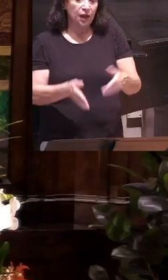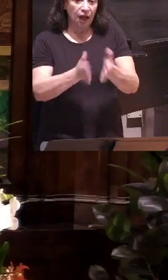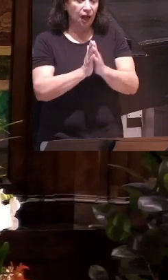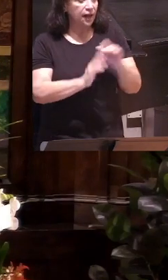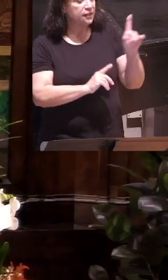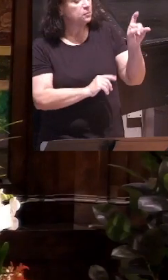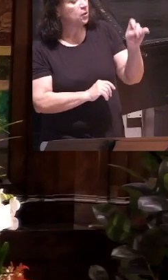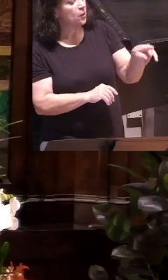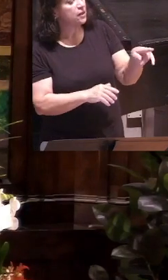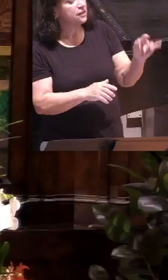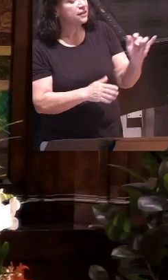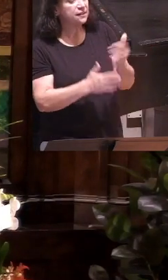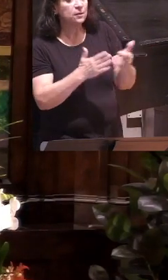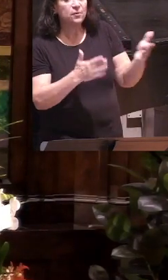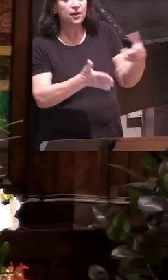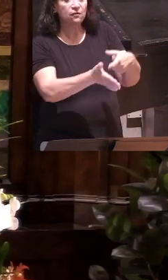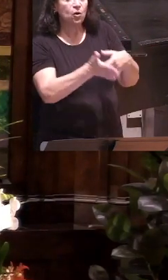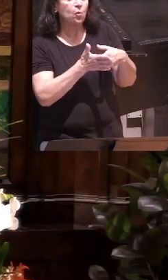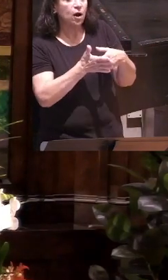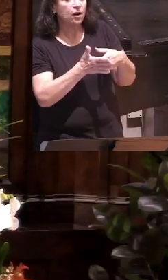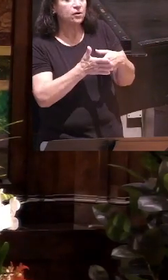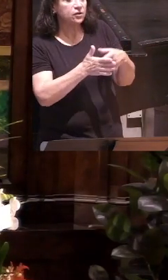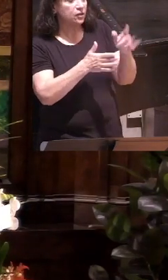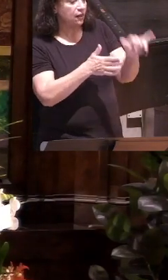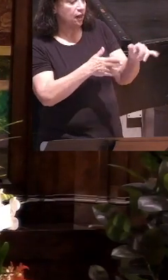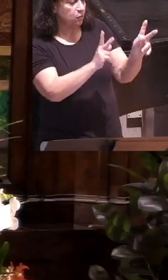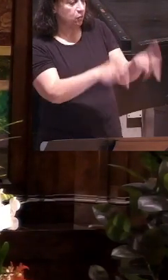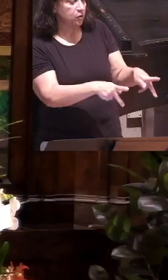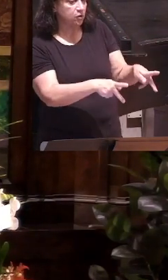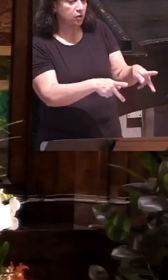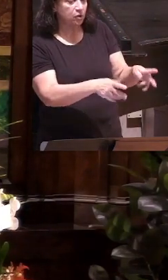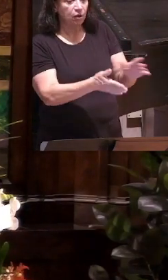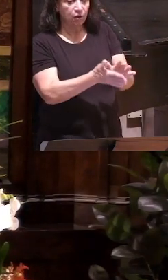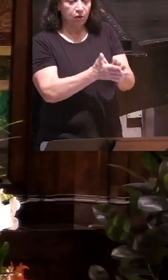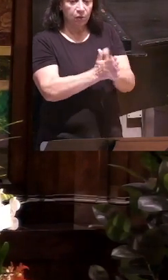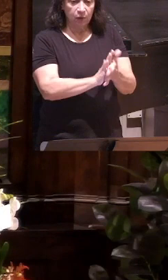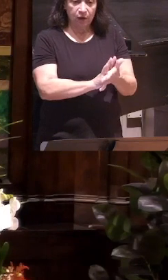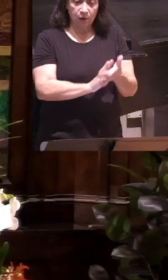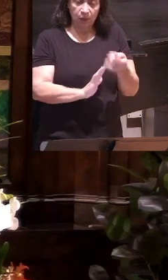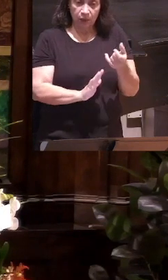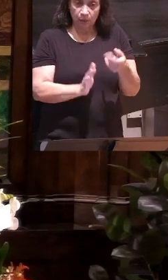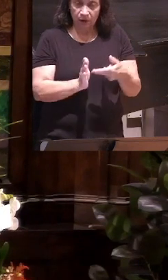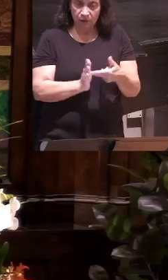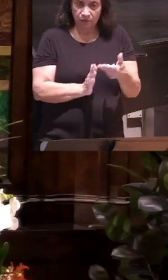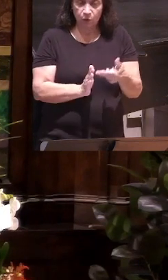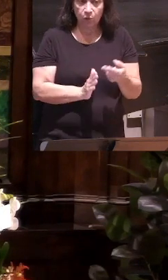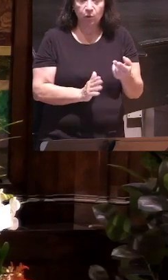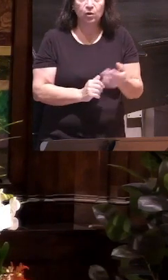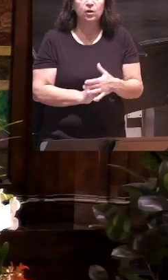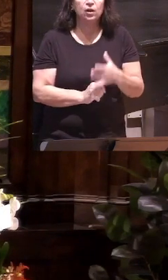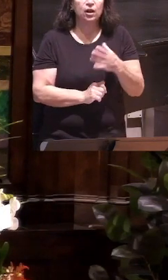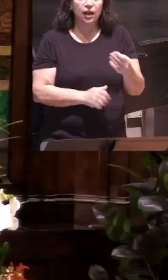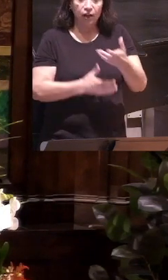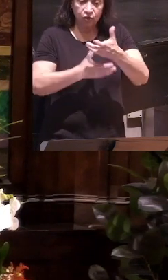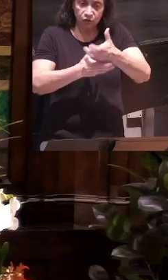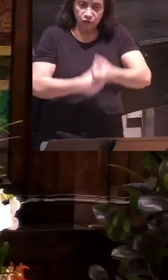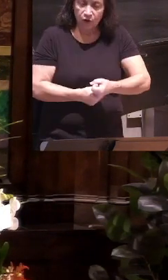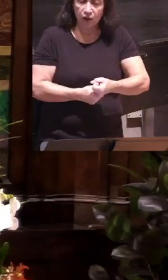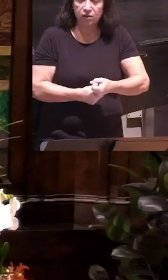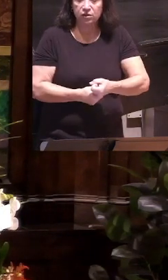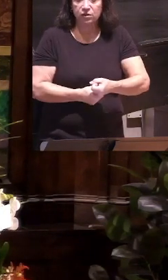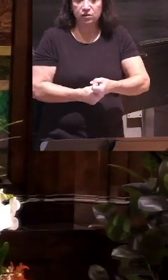them a question, something which requires the individual to be a bit vulnerable and to